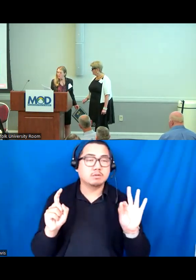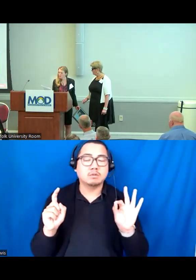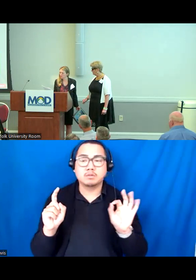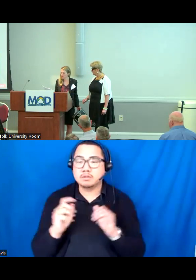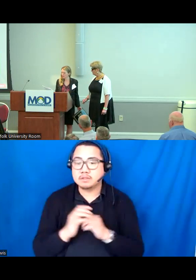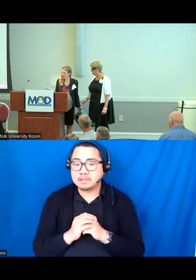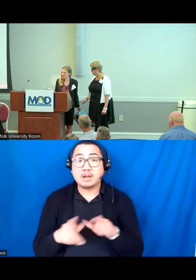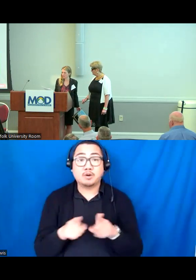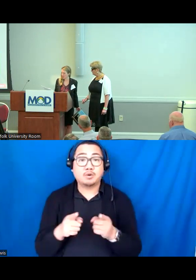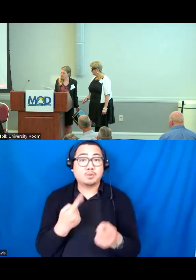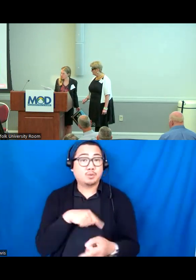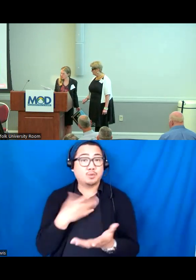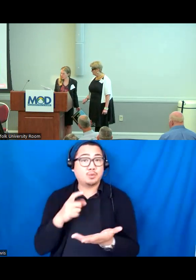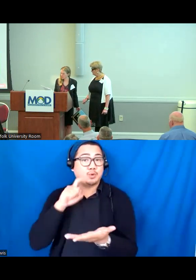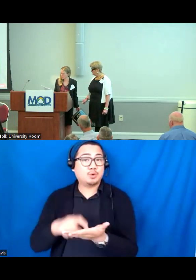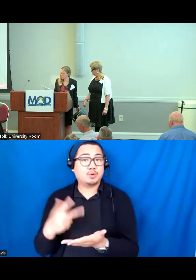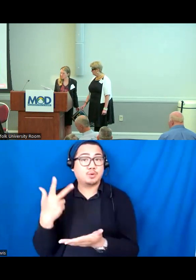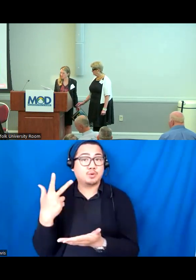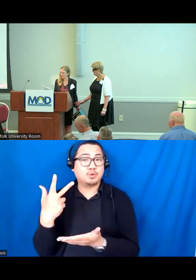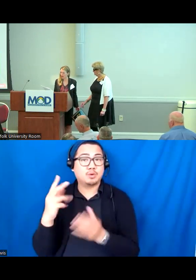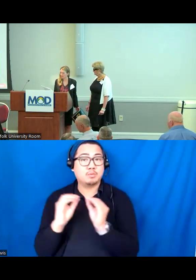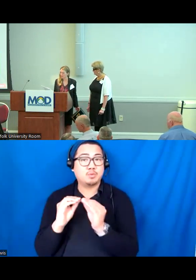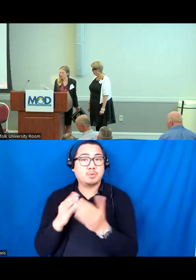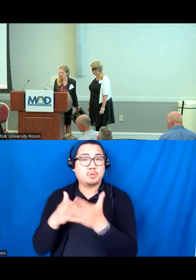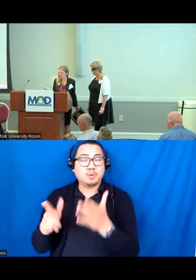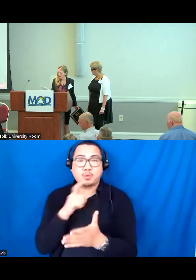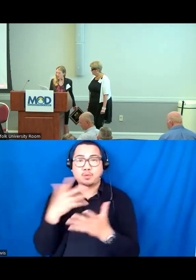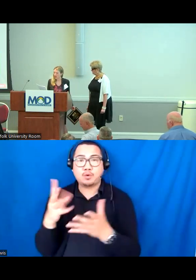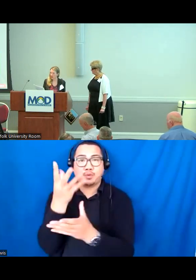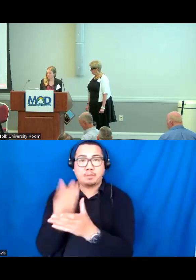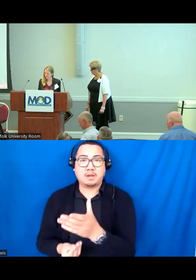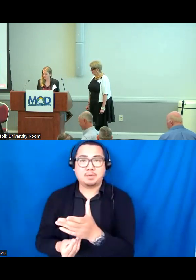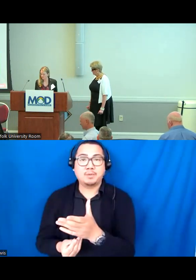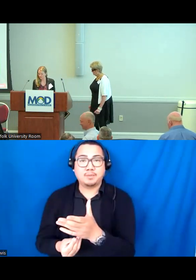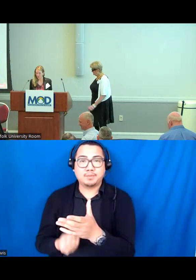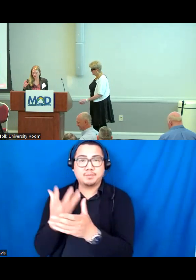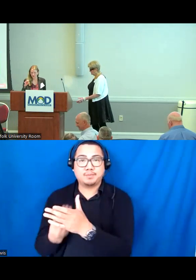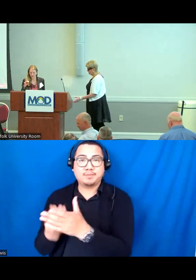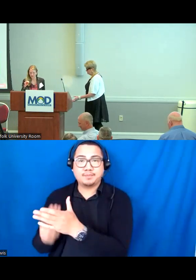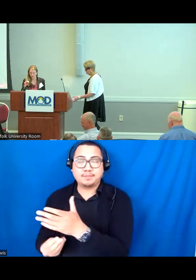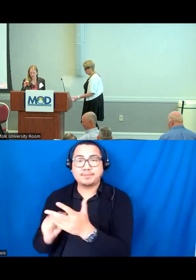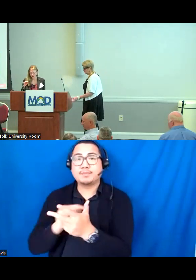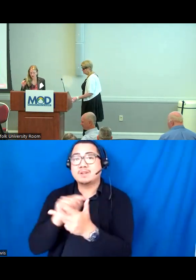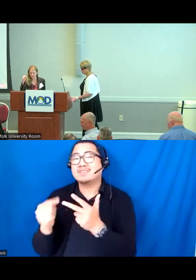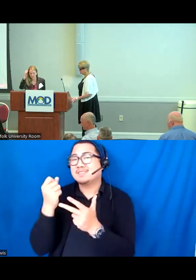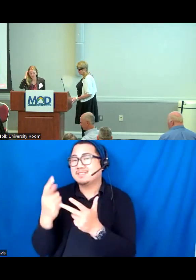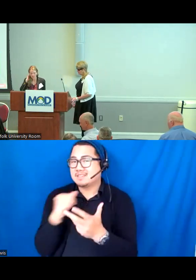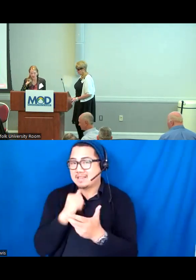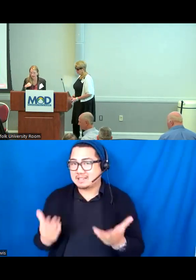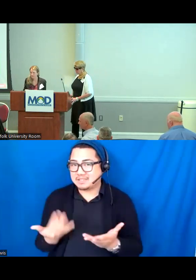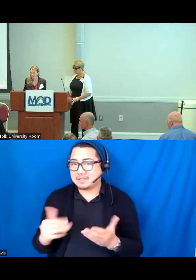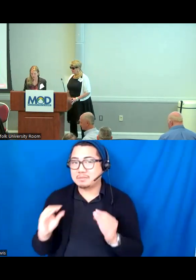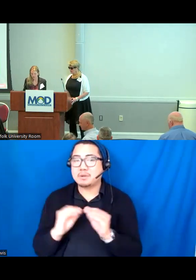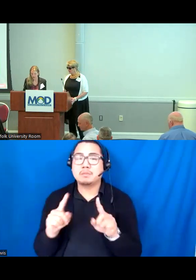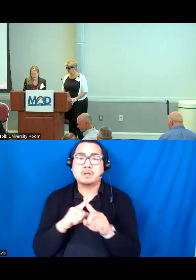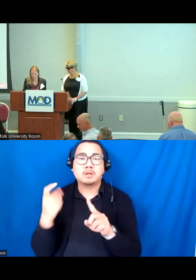We also want to acknowledge 3 other plaintiffs who have passed away. While they're no longer with us, their impact